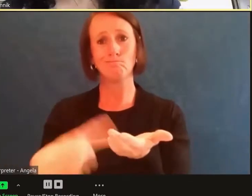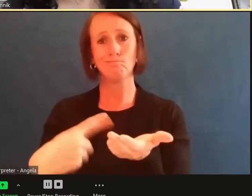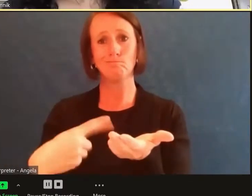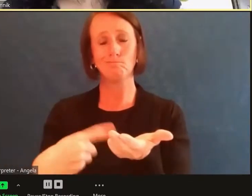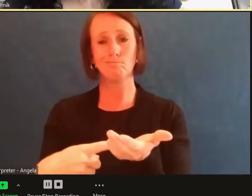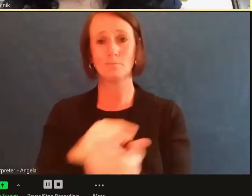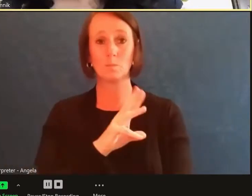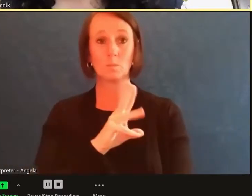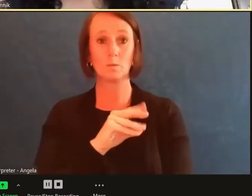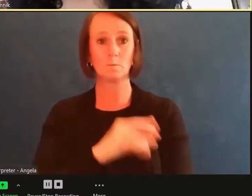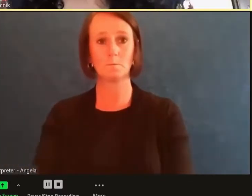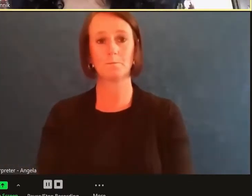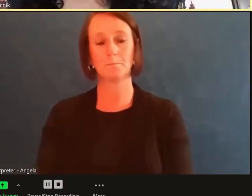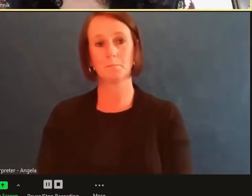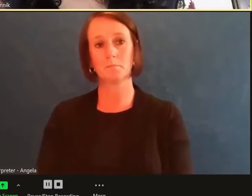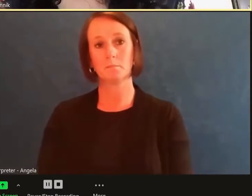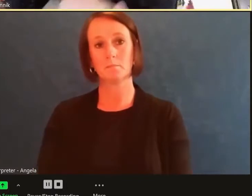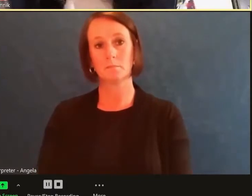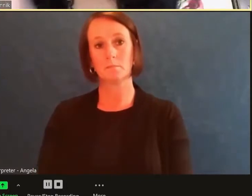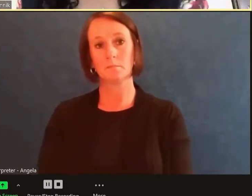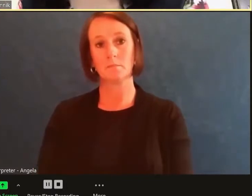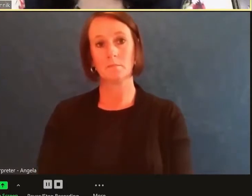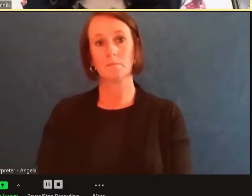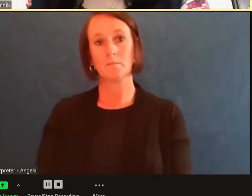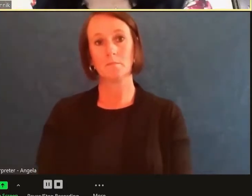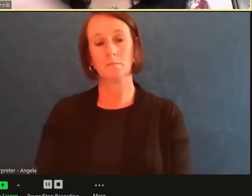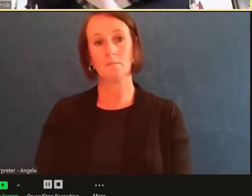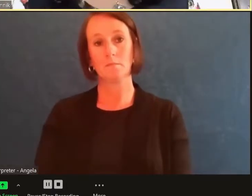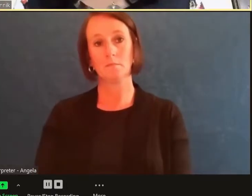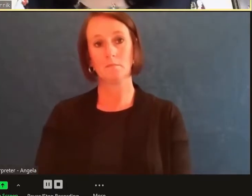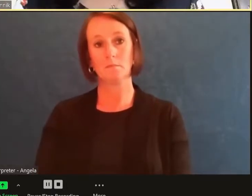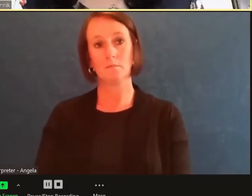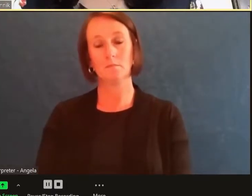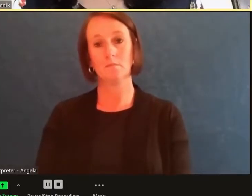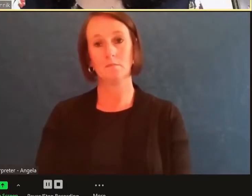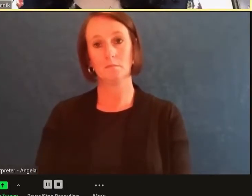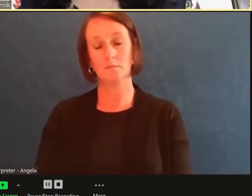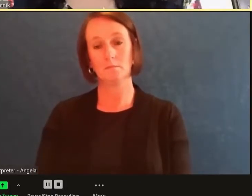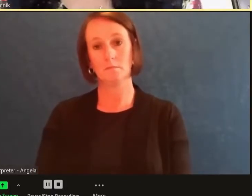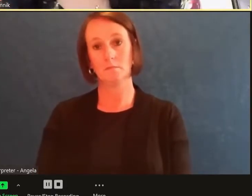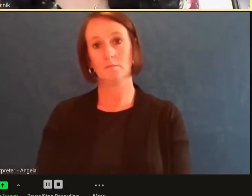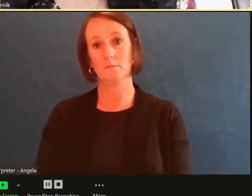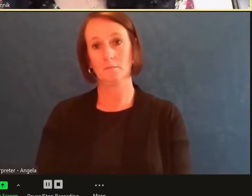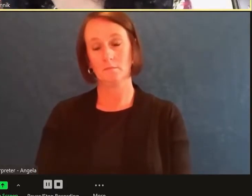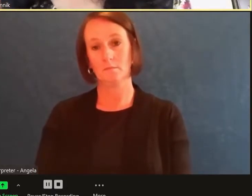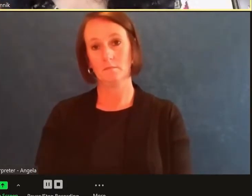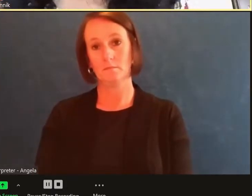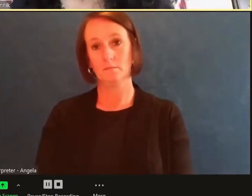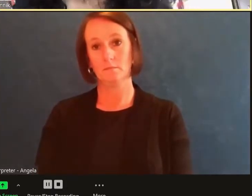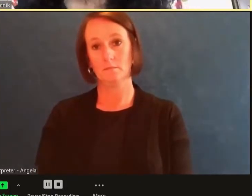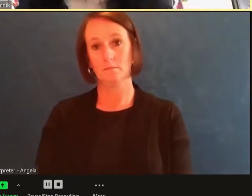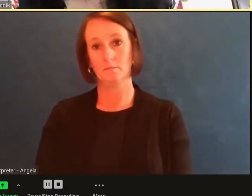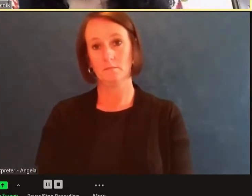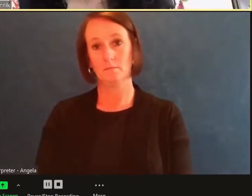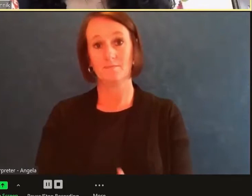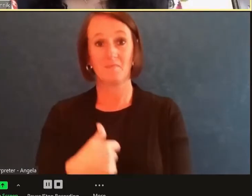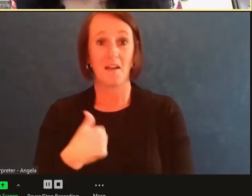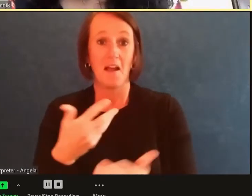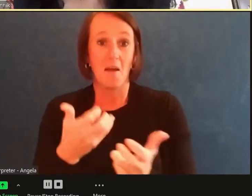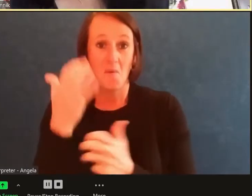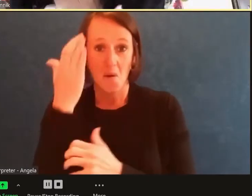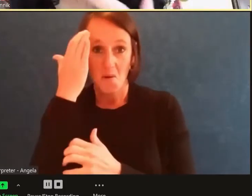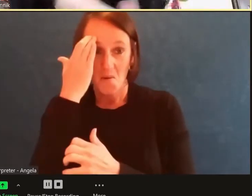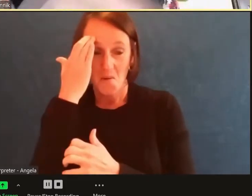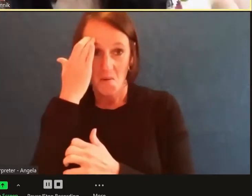Wow. Well, and I understand where that's coming from, but I want to know how you